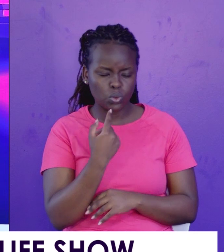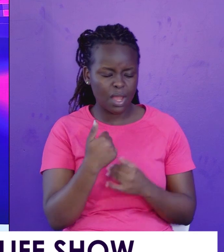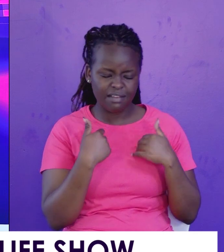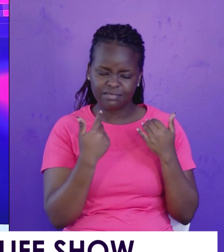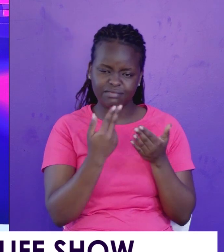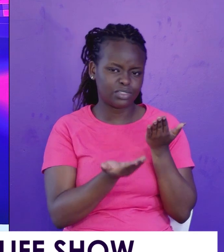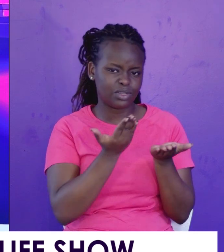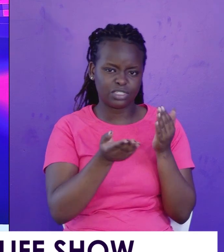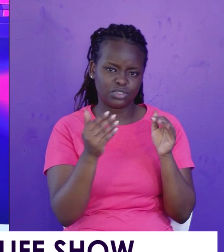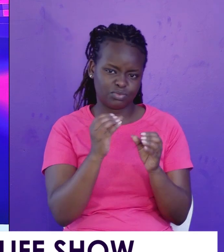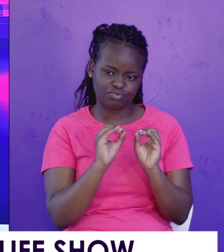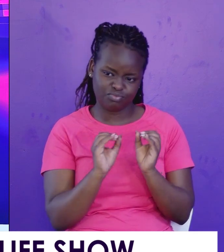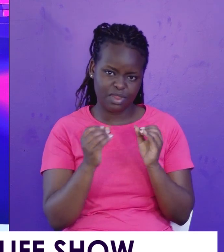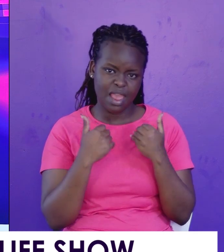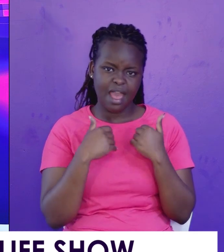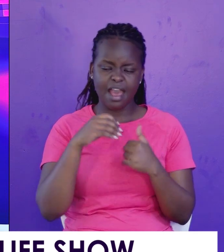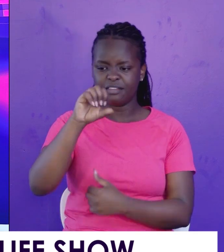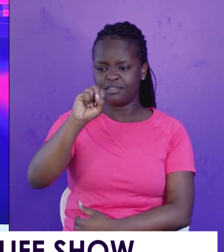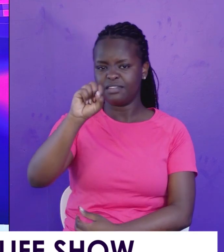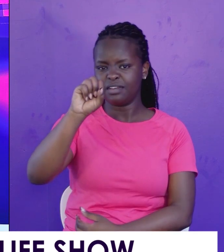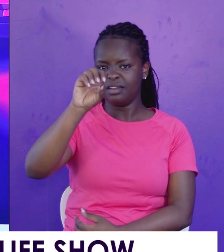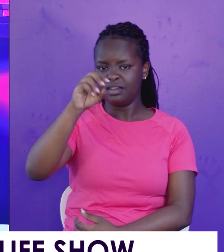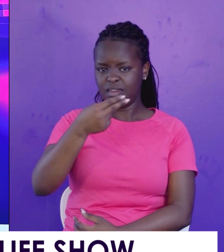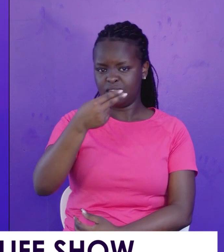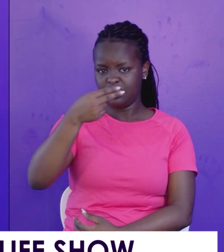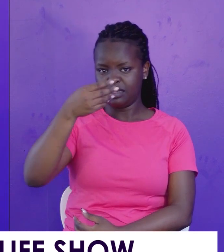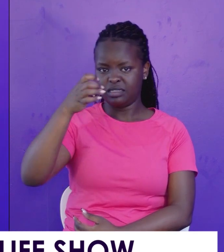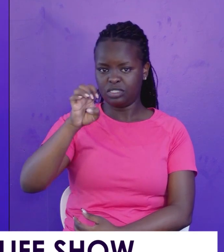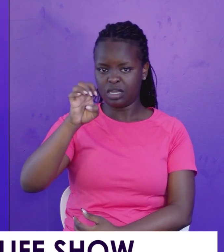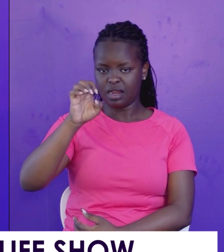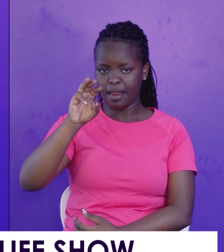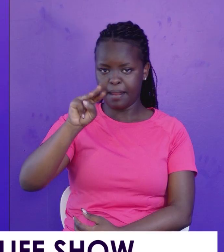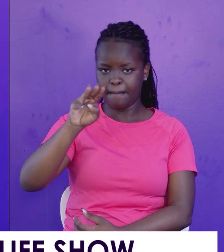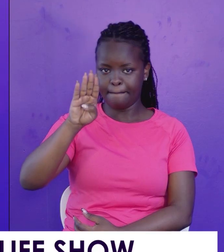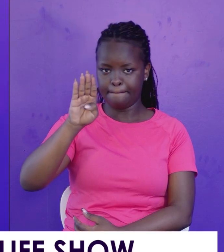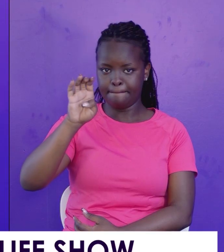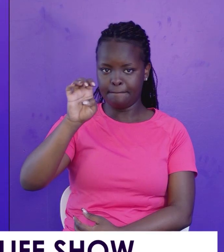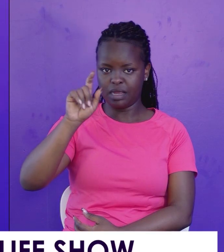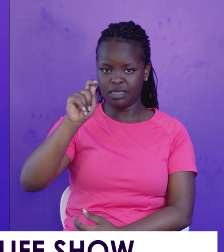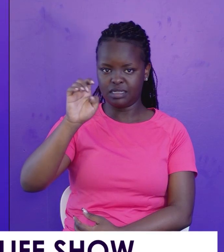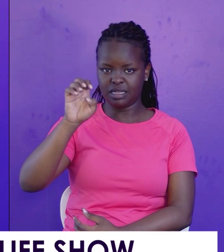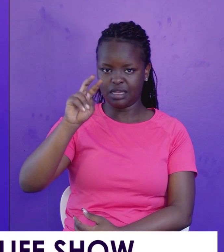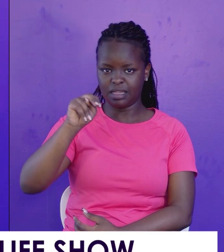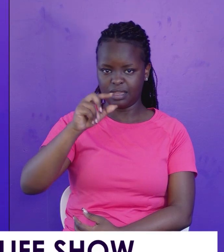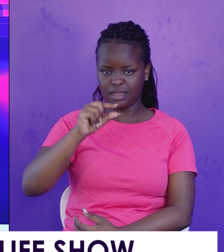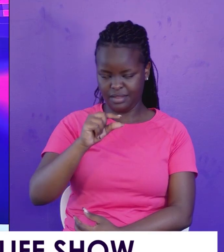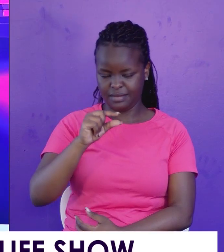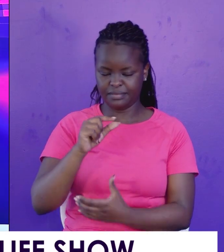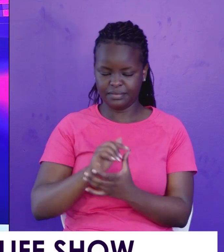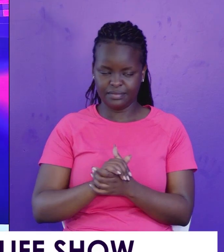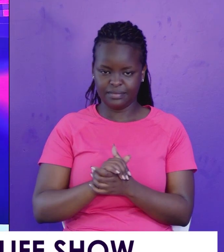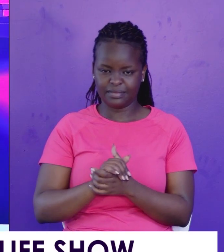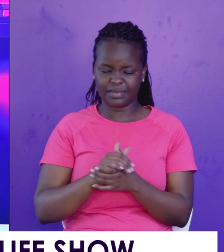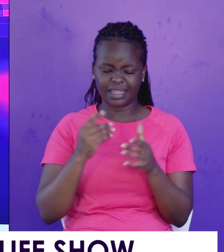standardize. And nowadays there's Sheng Beteng. Yeah, exactly. Nina Kulombo Tovu. Nima Kulombo Tovu, things like those. Zombote, you